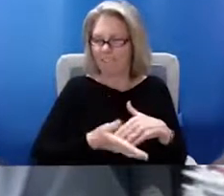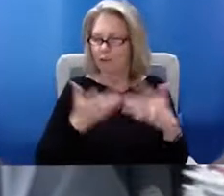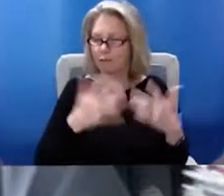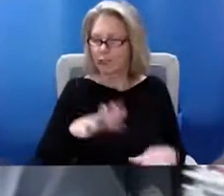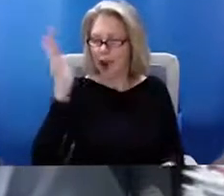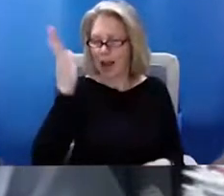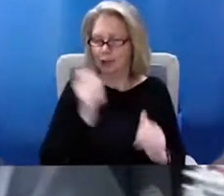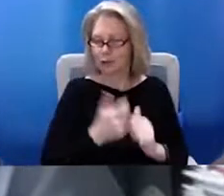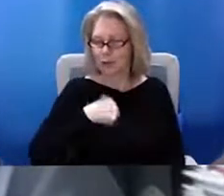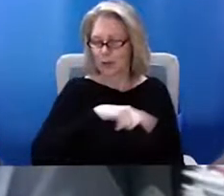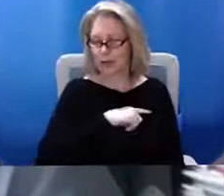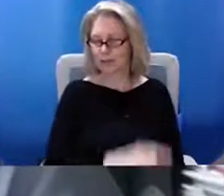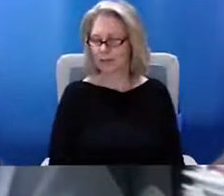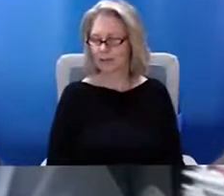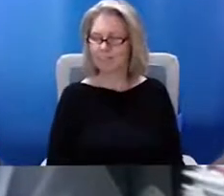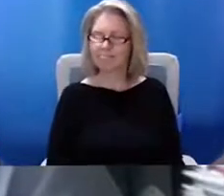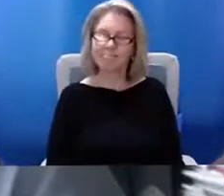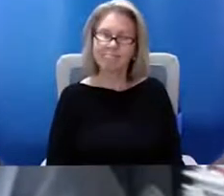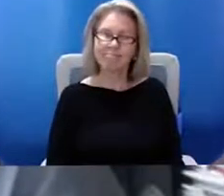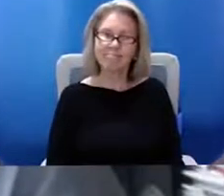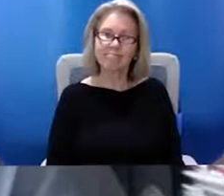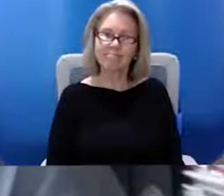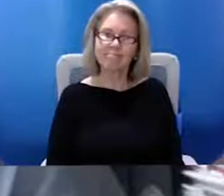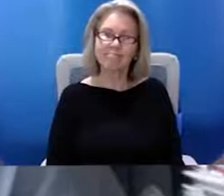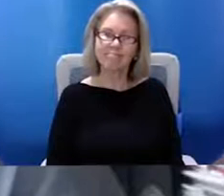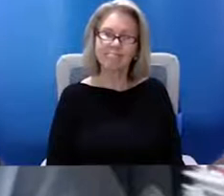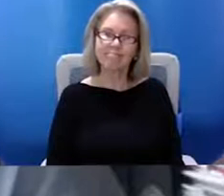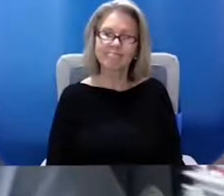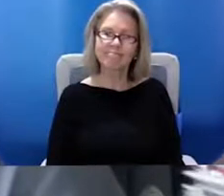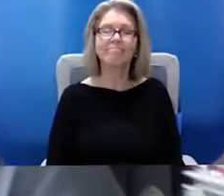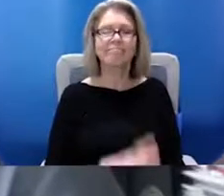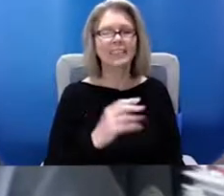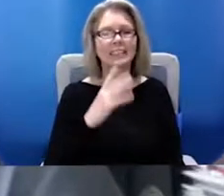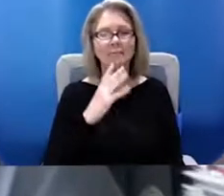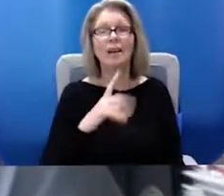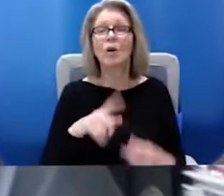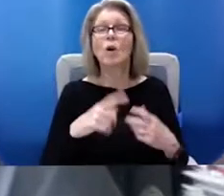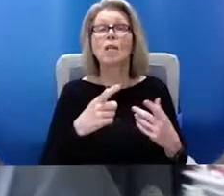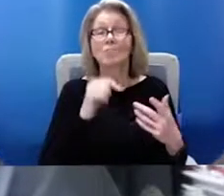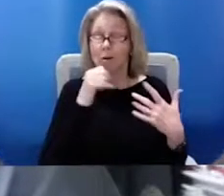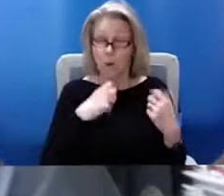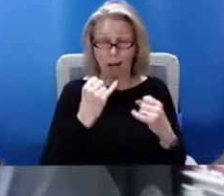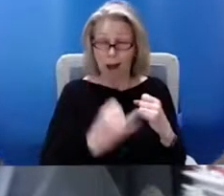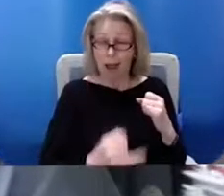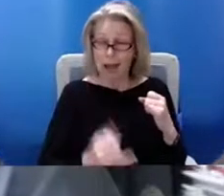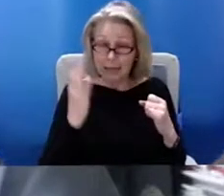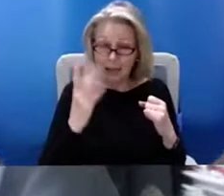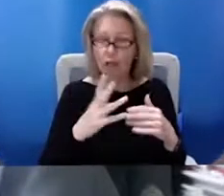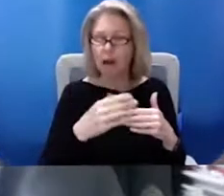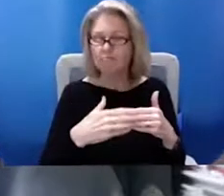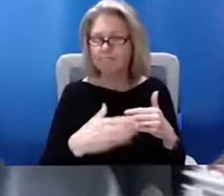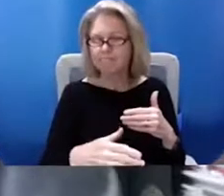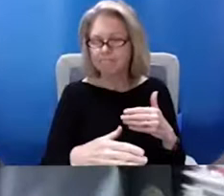finishing her lectures with us. She was already unwell in the last lecture, and the following